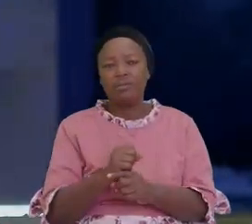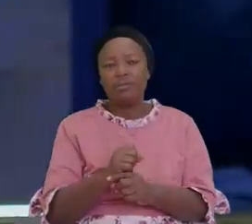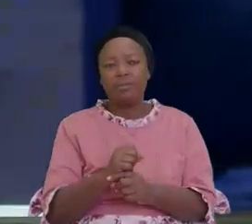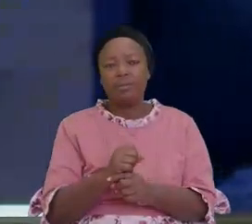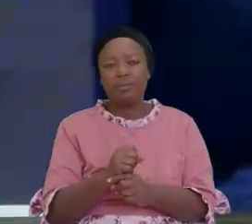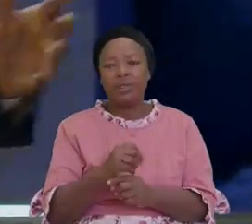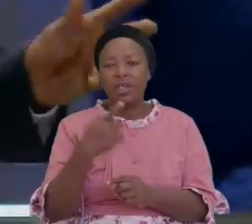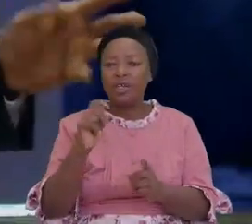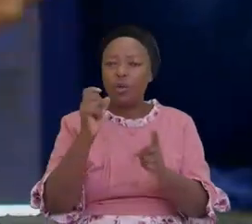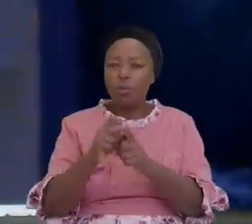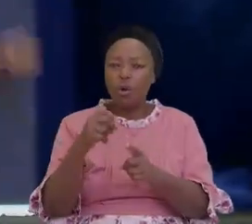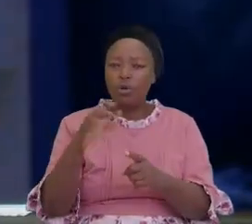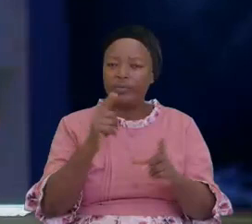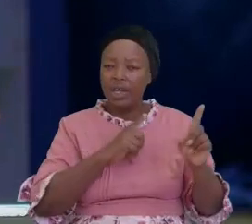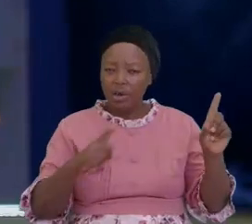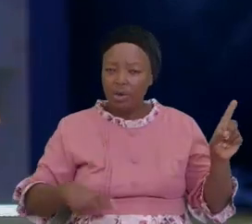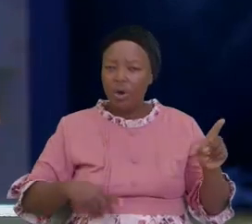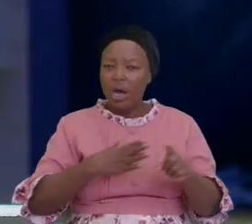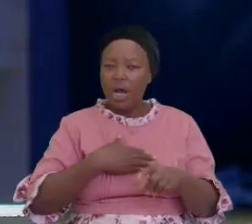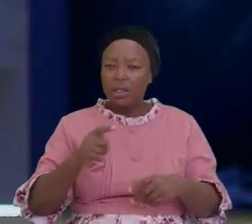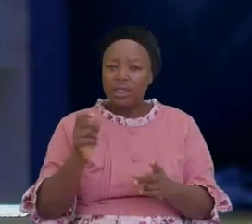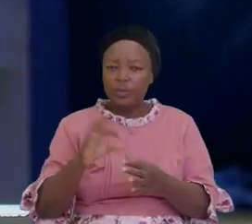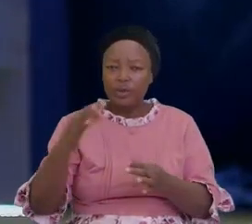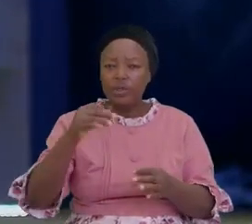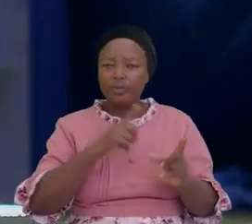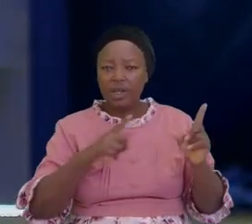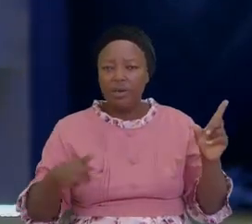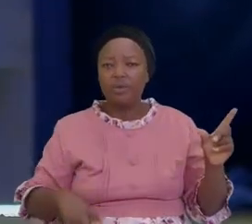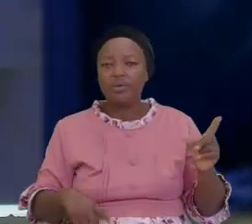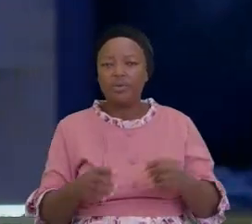The word of the Lord and the spirit of the Lord